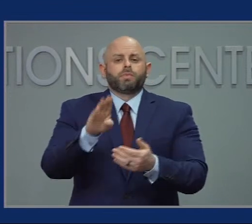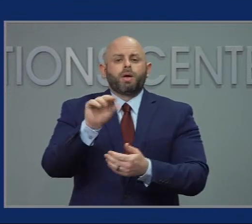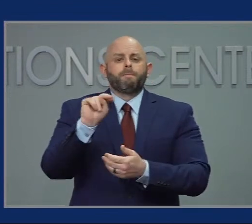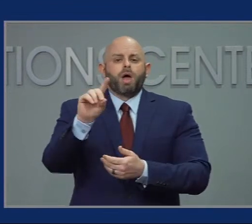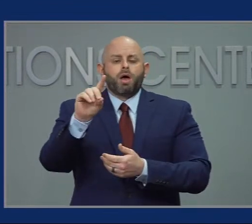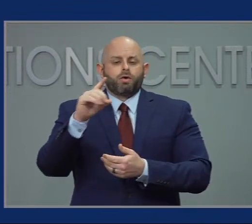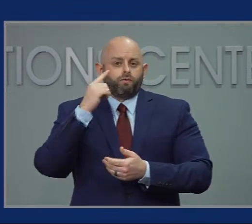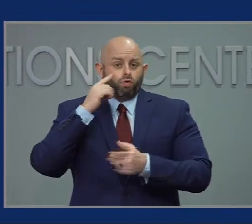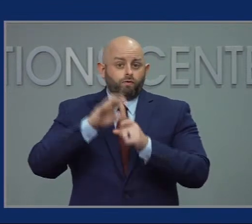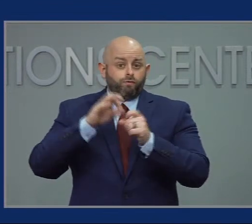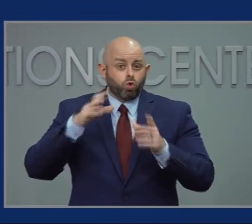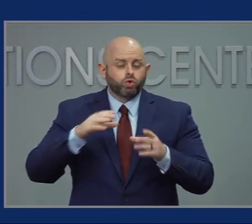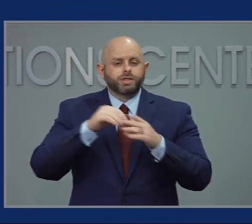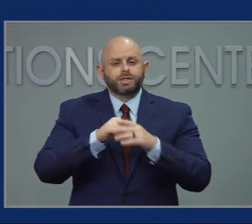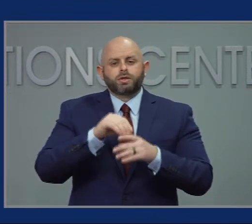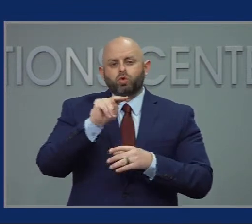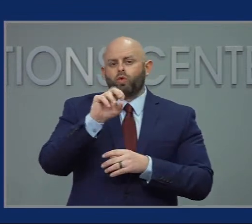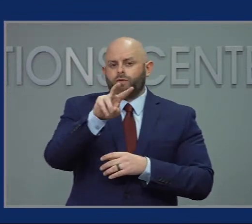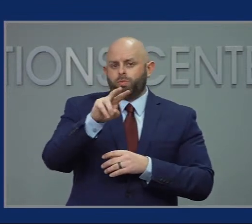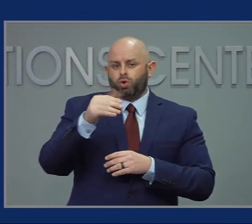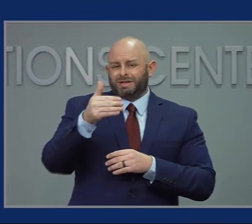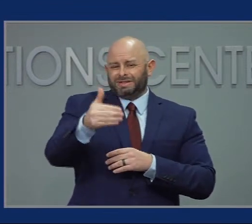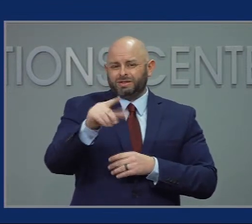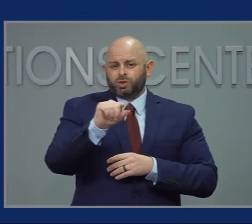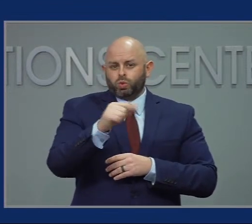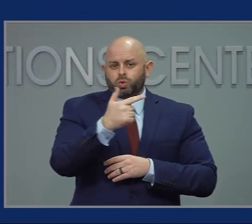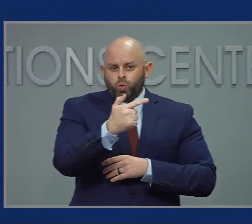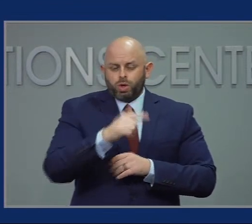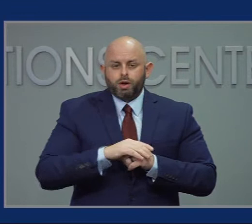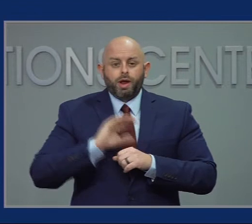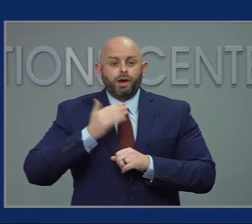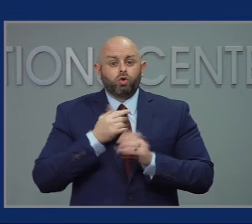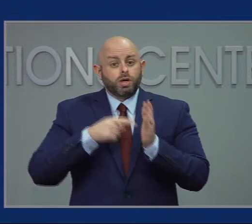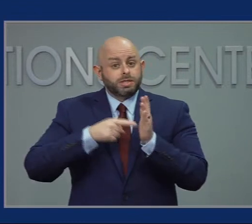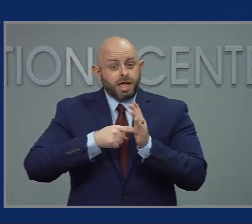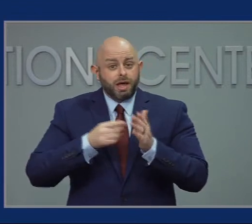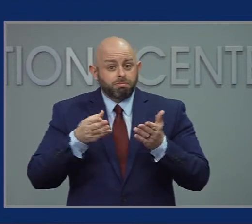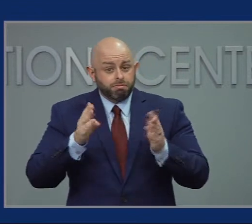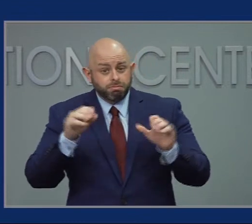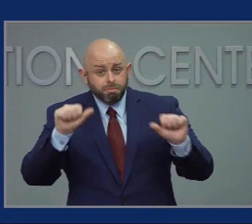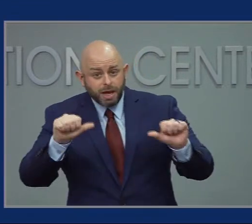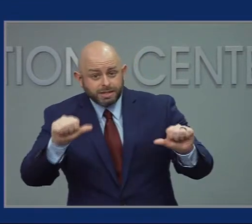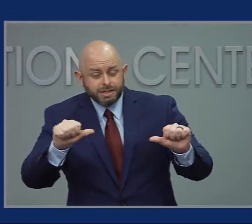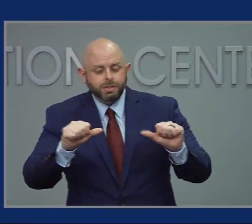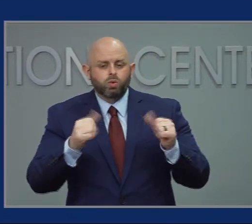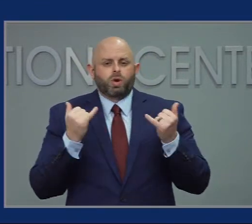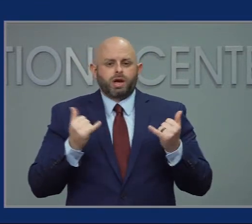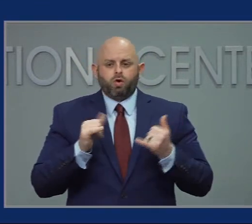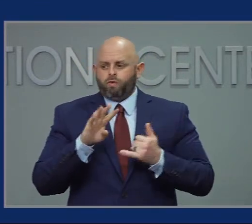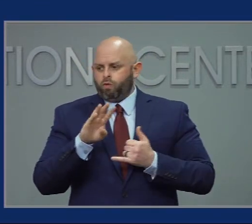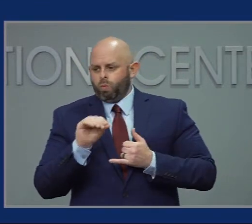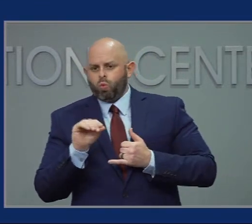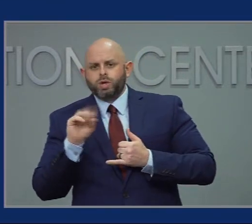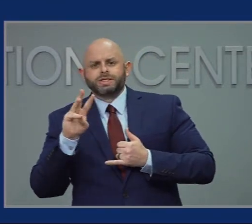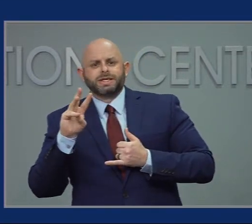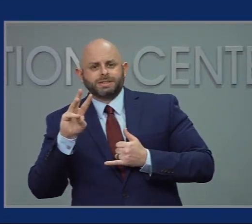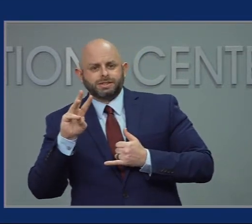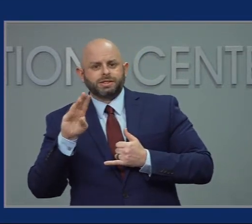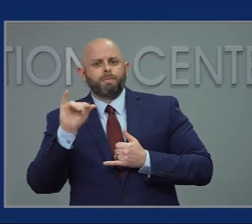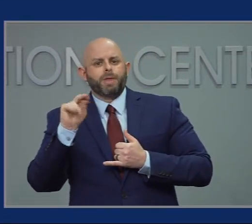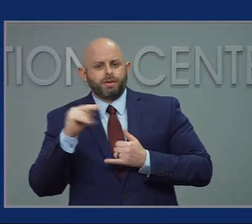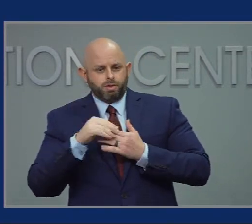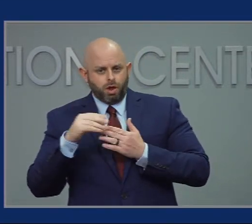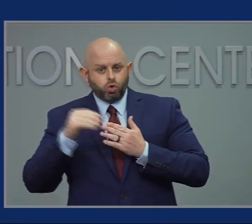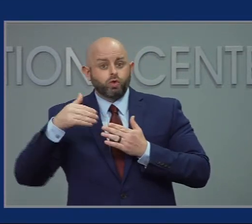November 2021. Our debt capacity is currently at $4.6 billion over the next